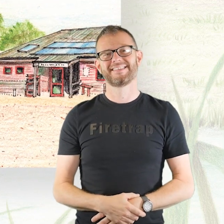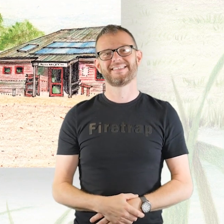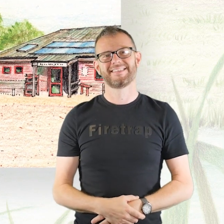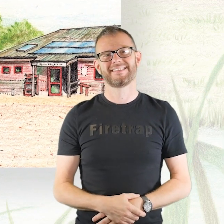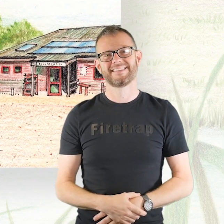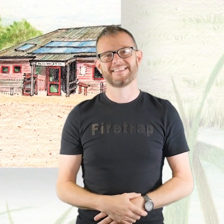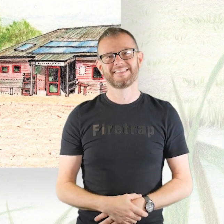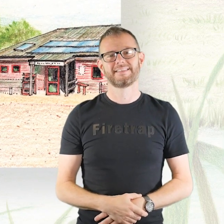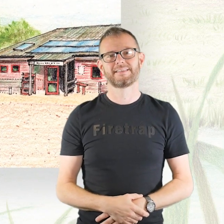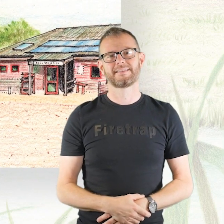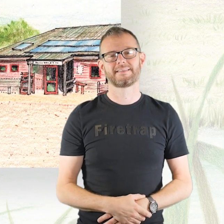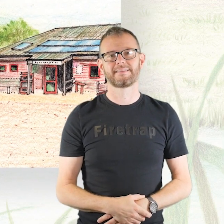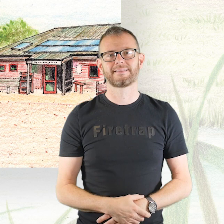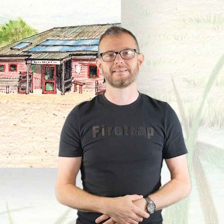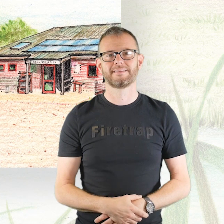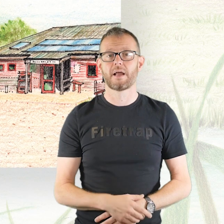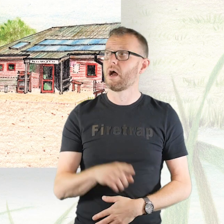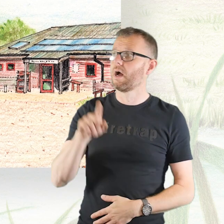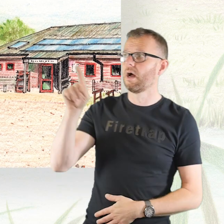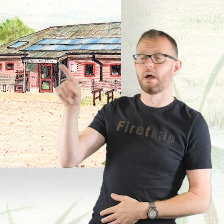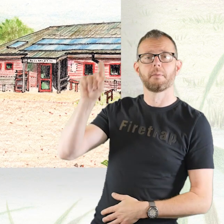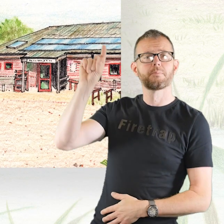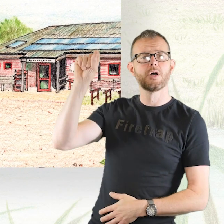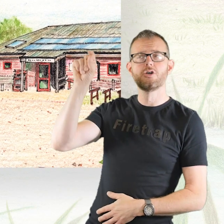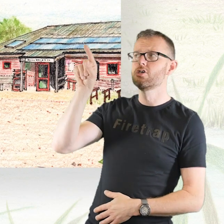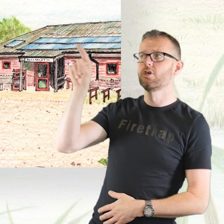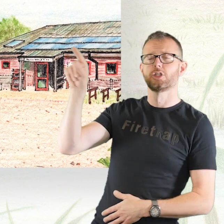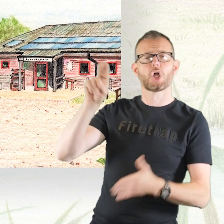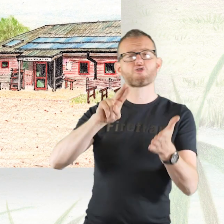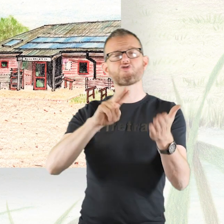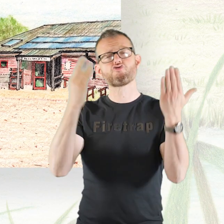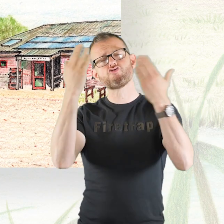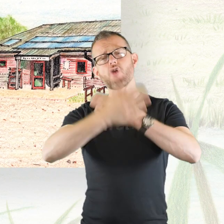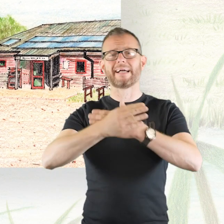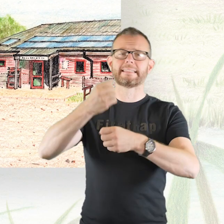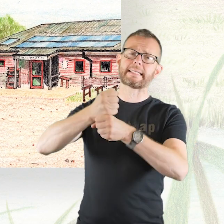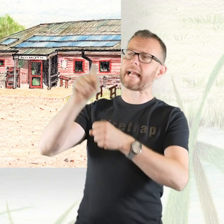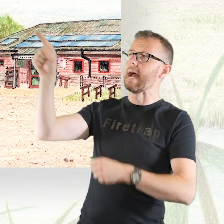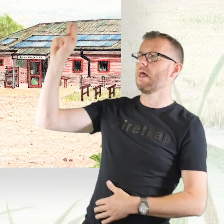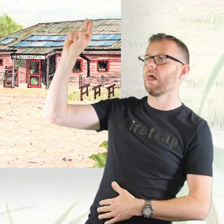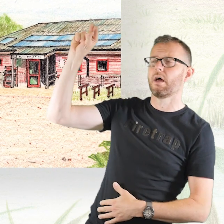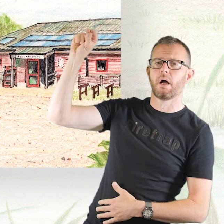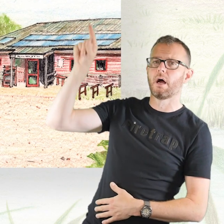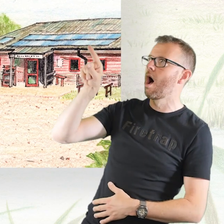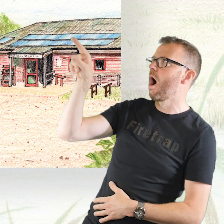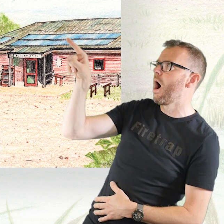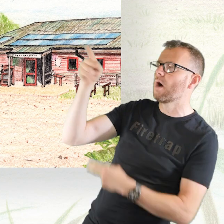Lackford Lakes. A nightingale was singing near the visitor centre.